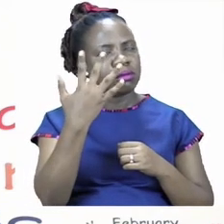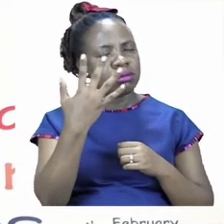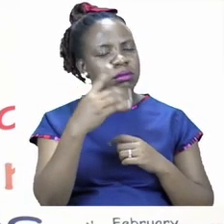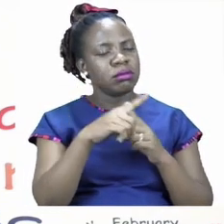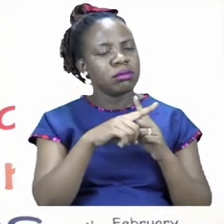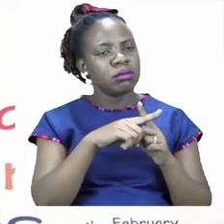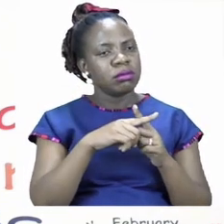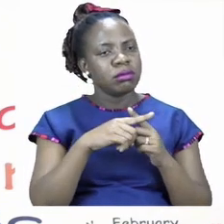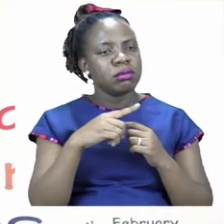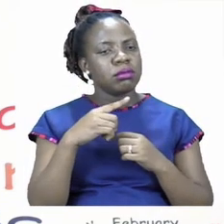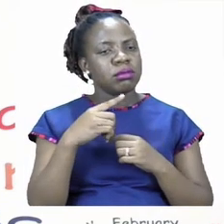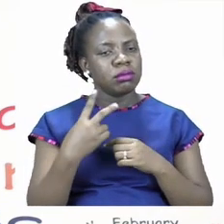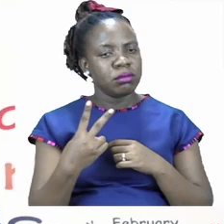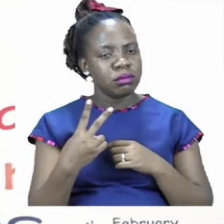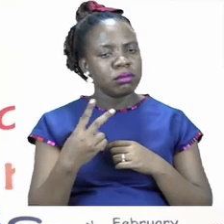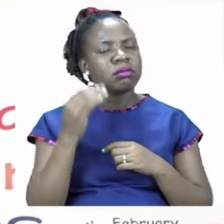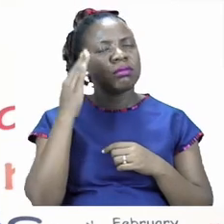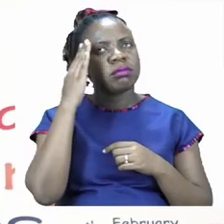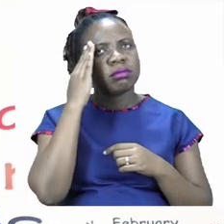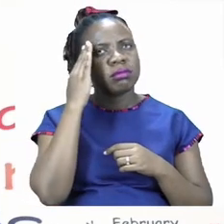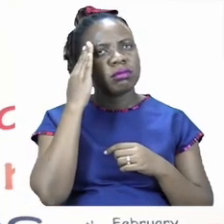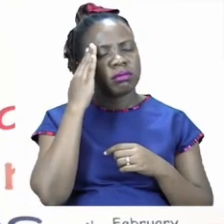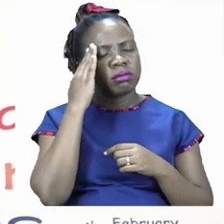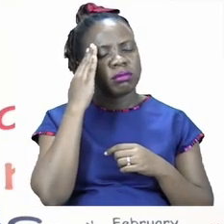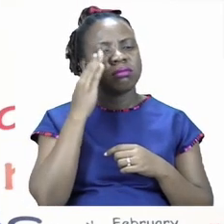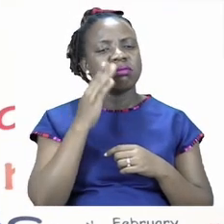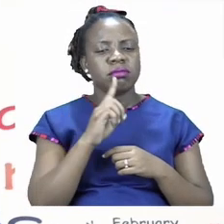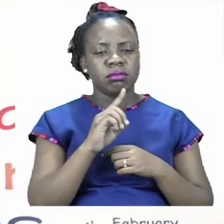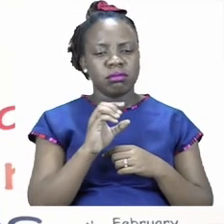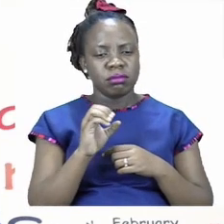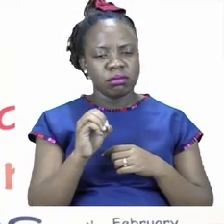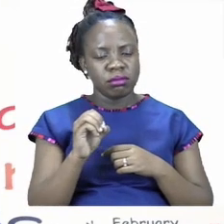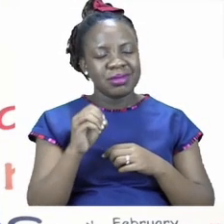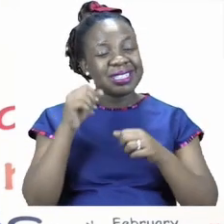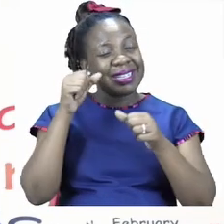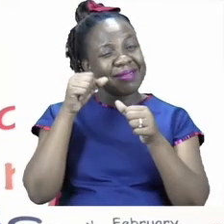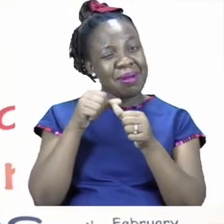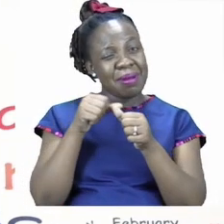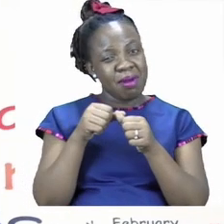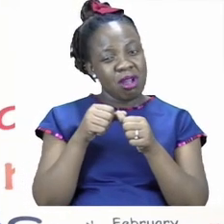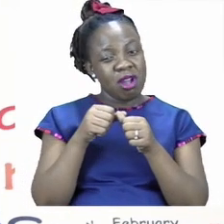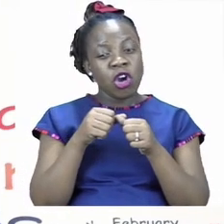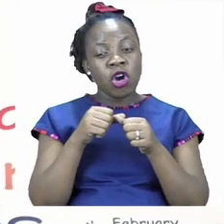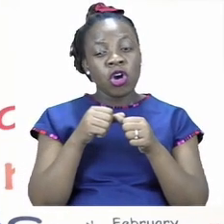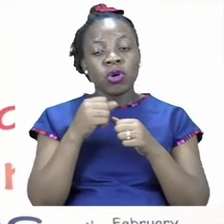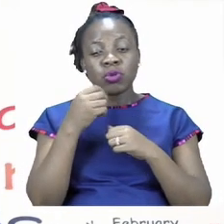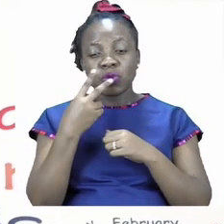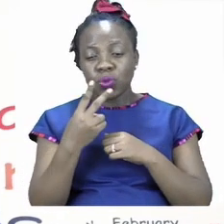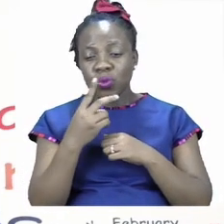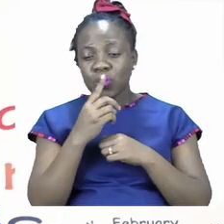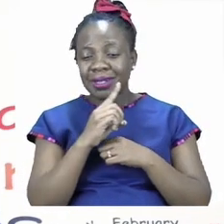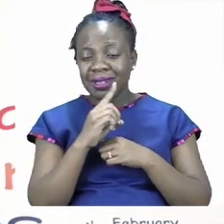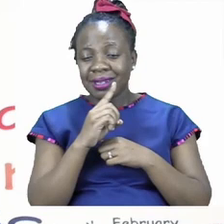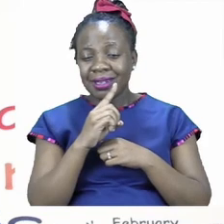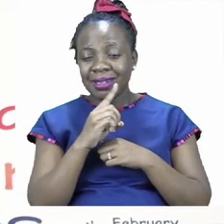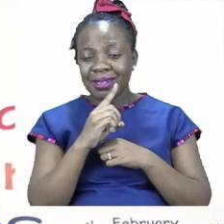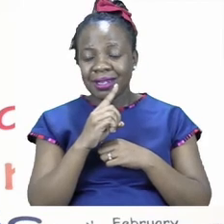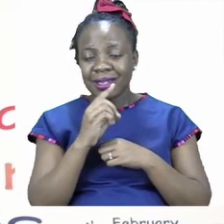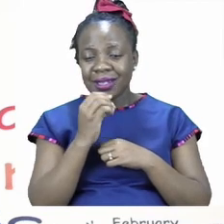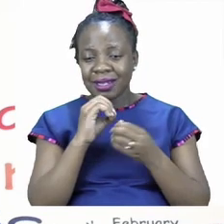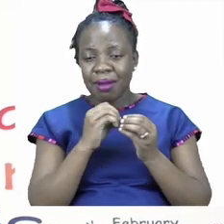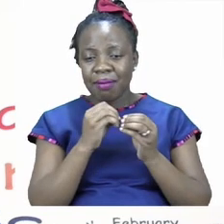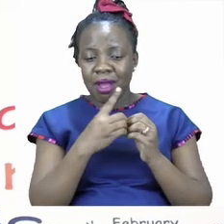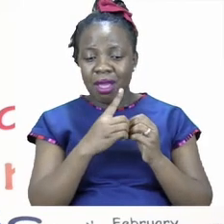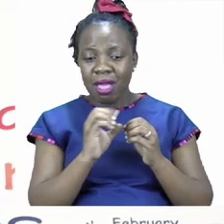girls, we know is 10. But we do not have space for the 2 digits. So we put our